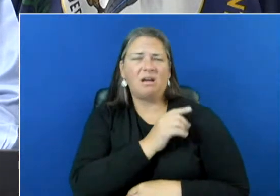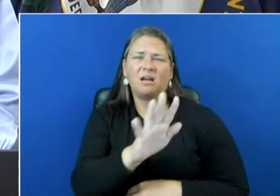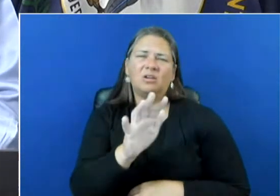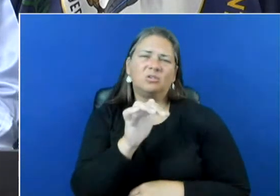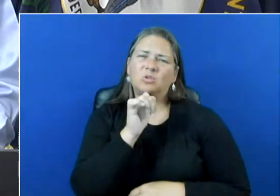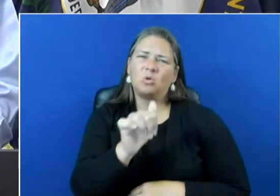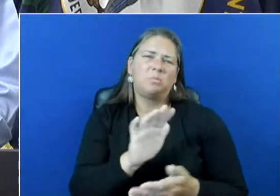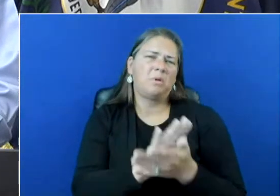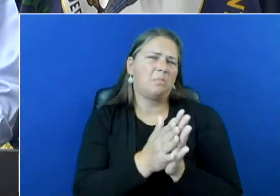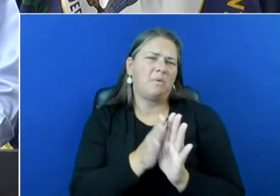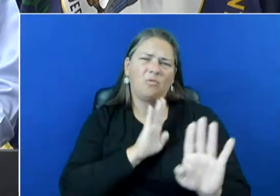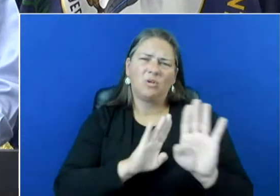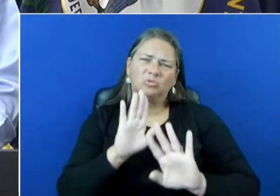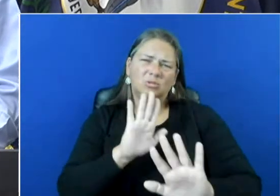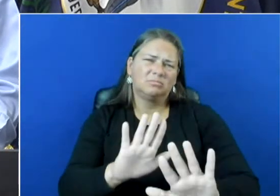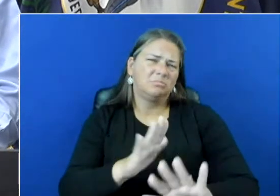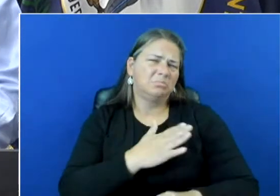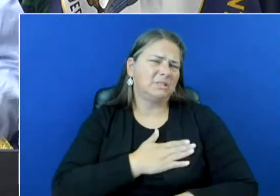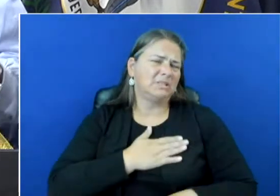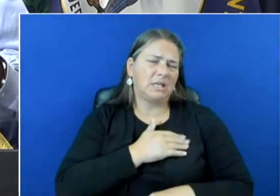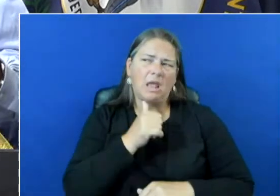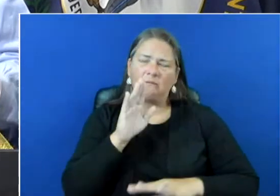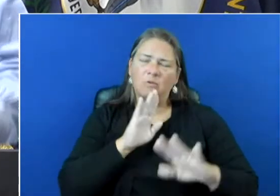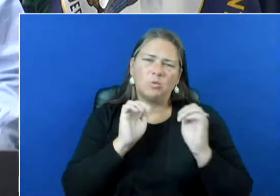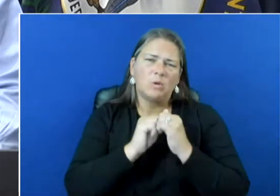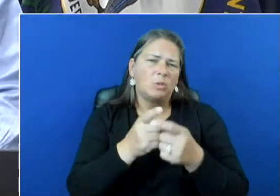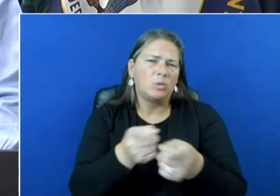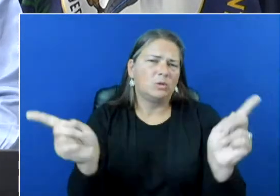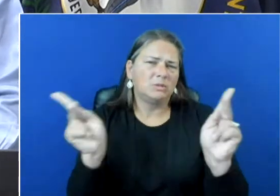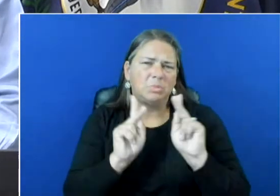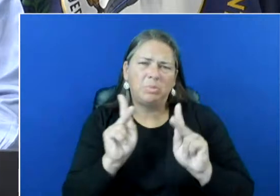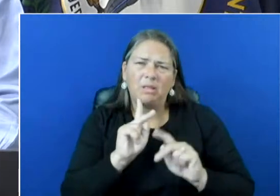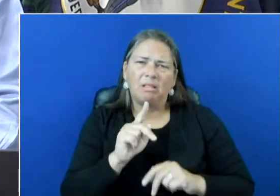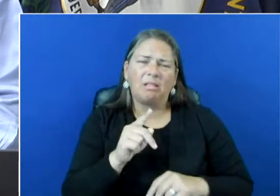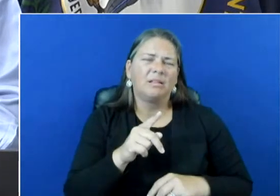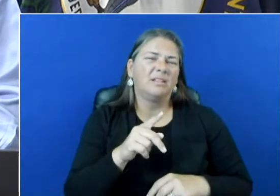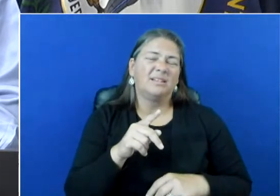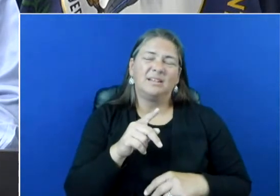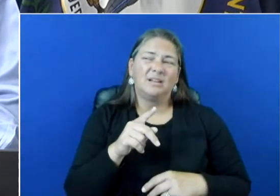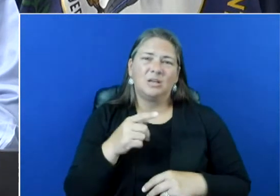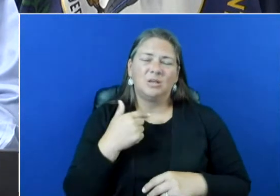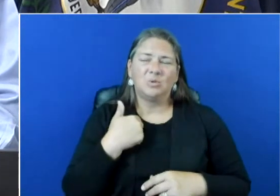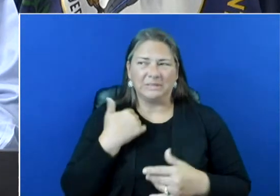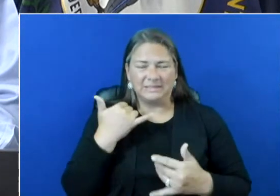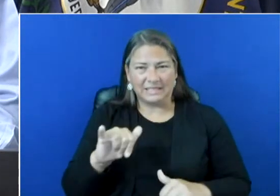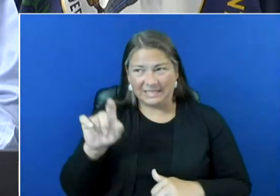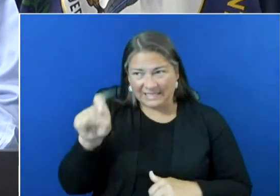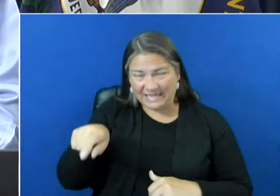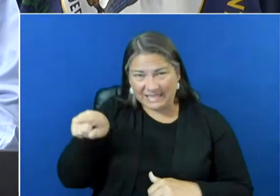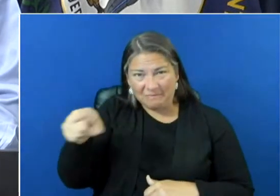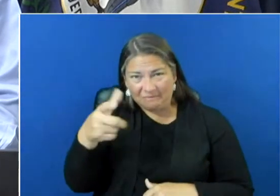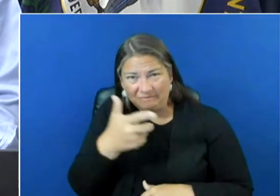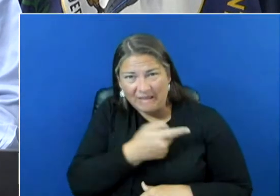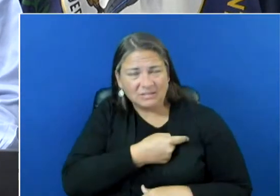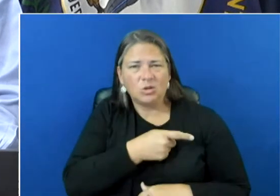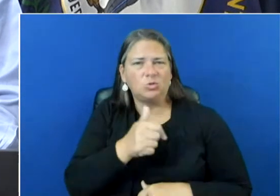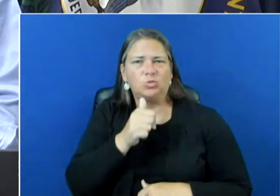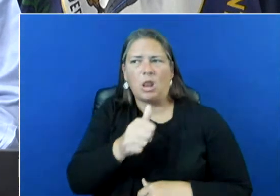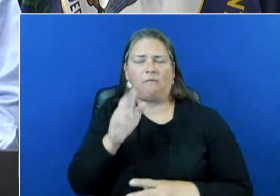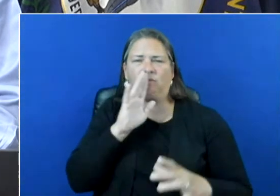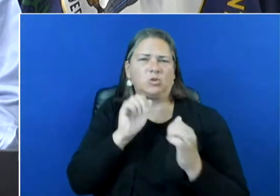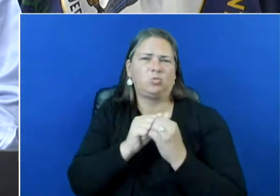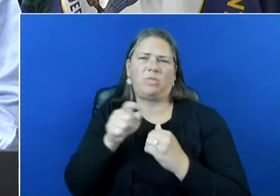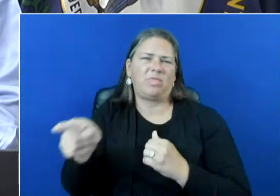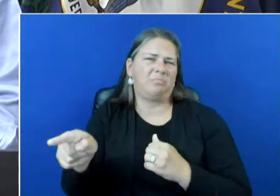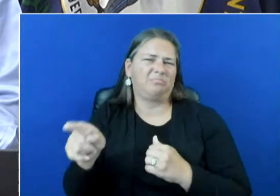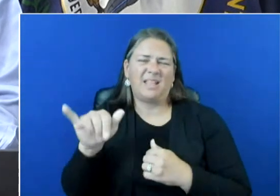And please don't get frustrated with those that we still need to get a shot in their arm. That's not going to help.